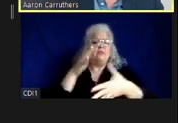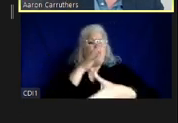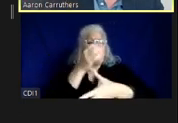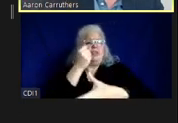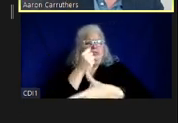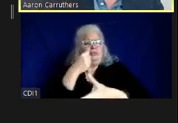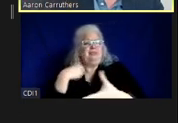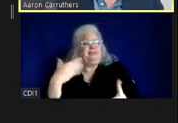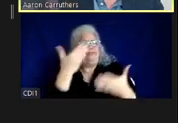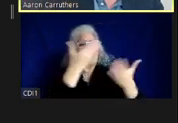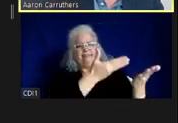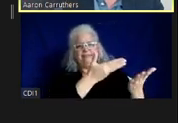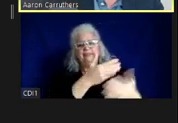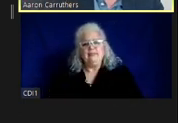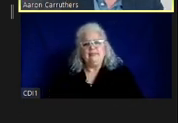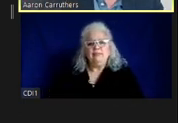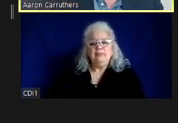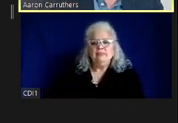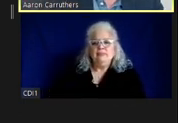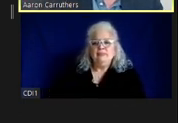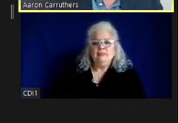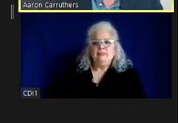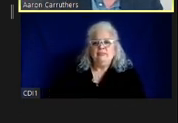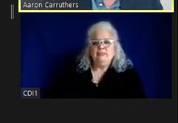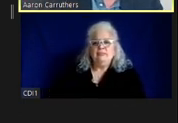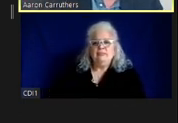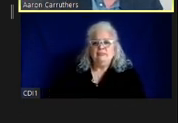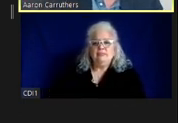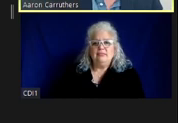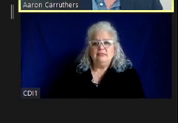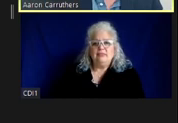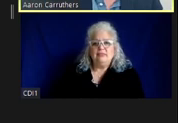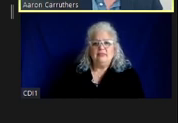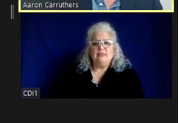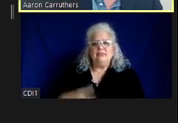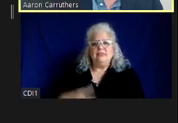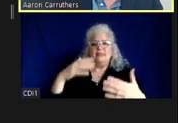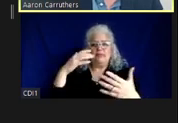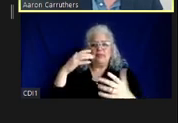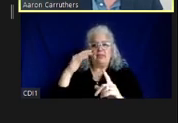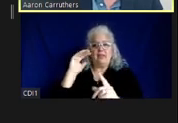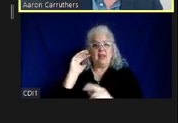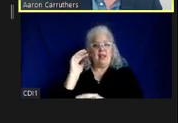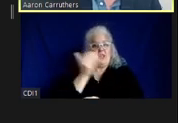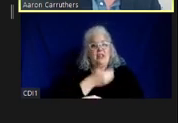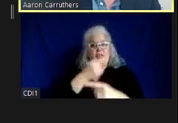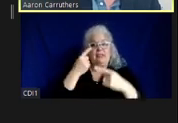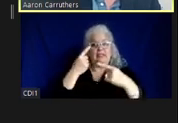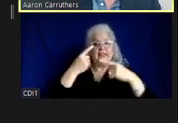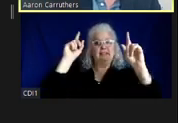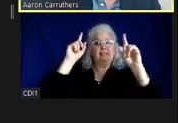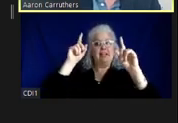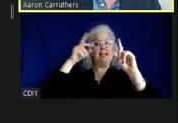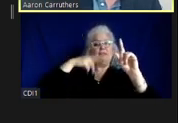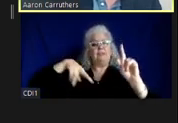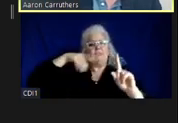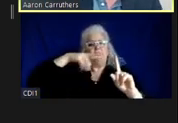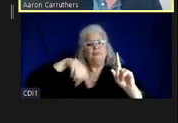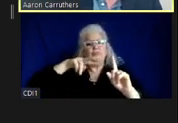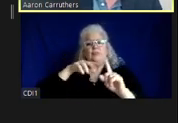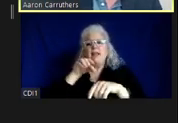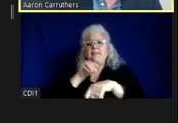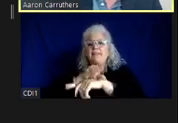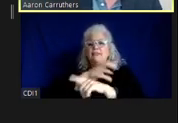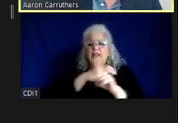Here's a success. Our advocacy on the Community Vaccine Advisory Committee was for a very broad, inclusive definition of healthcare workers. And